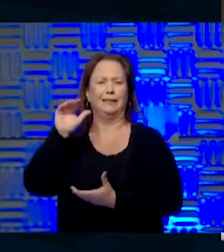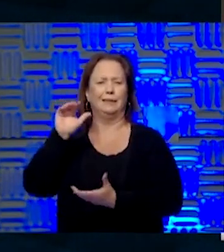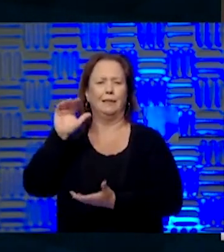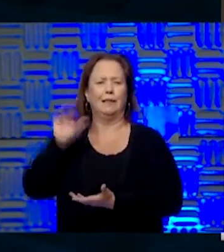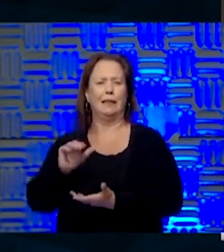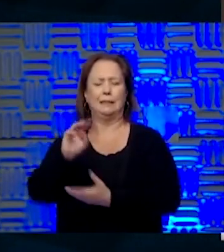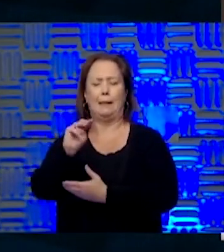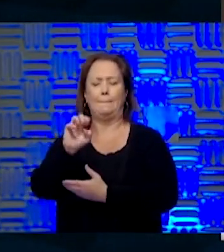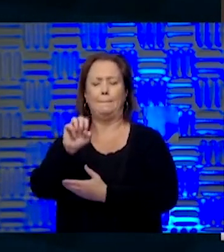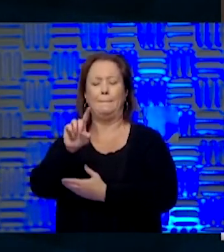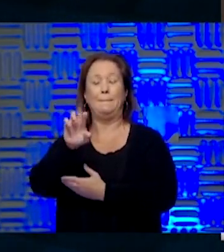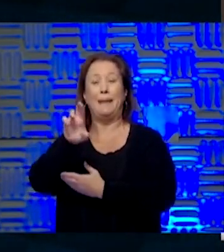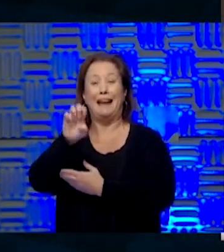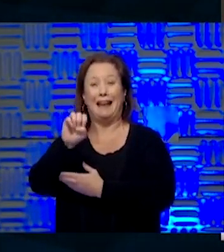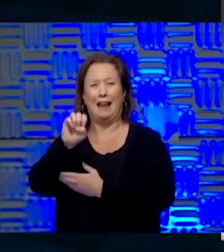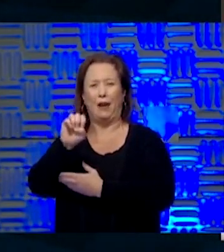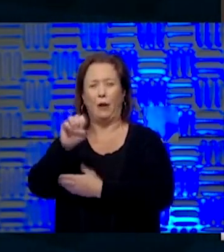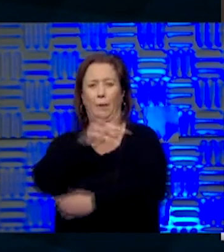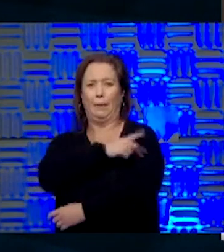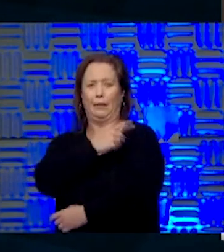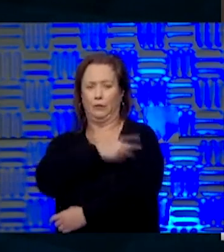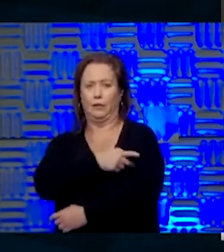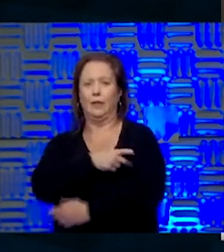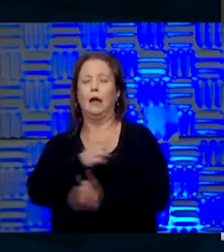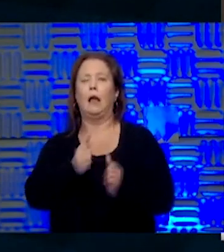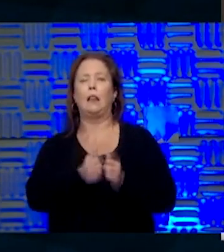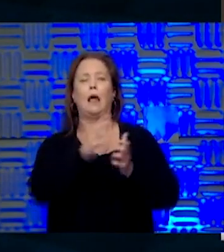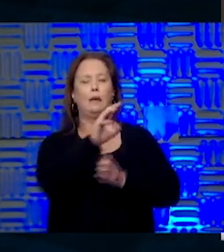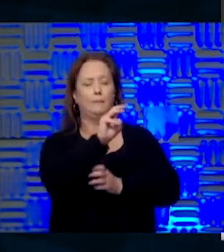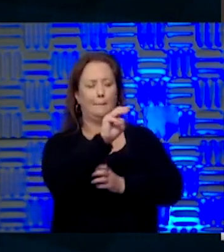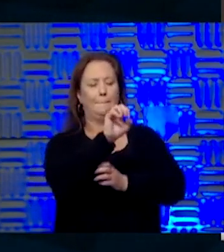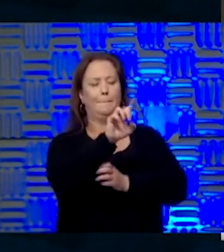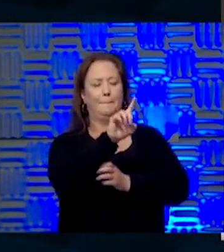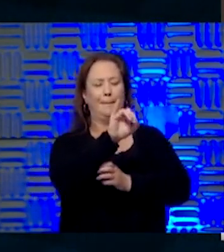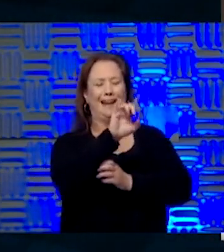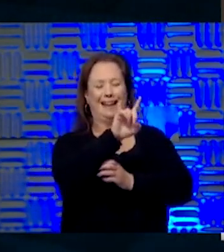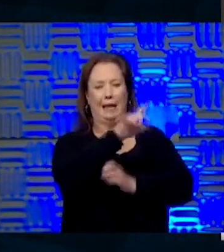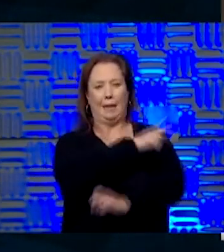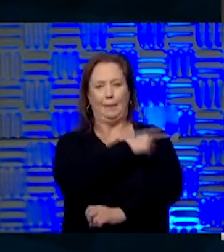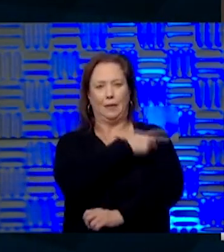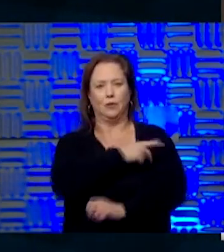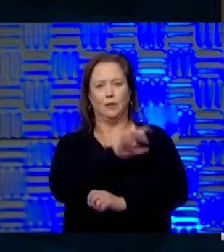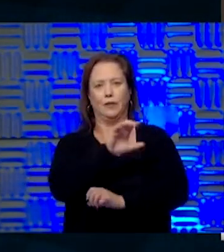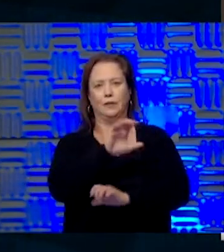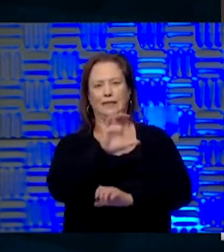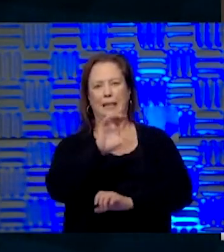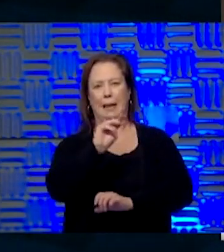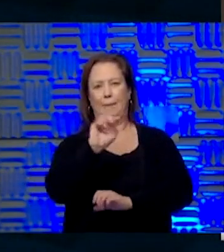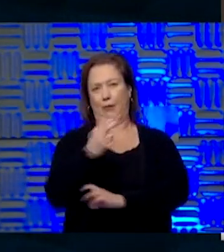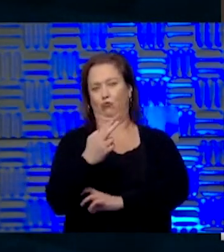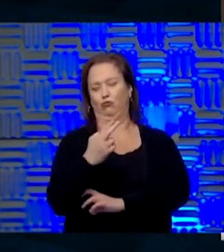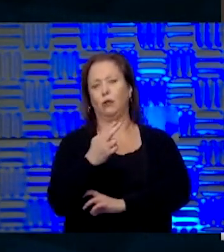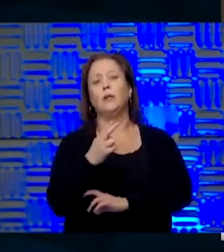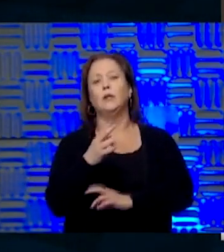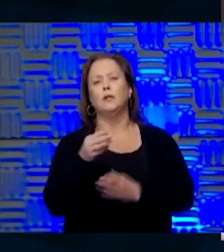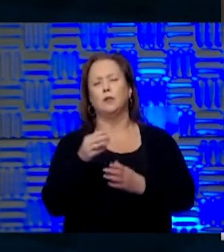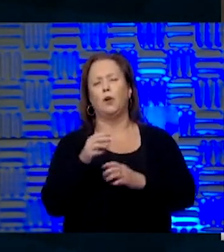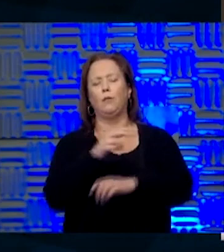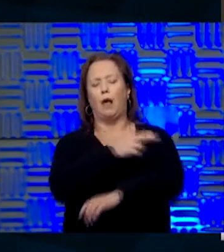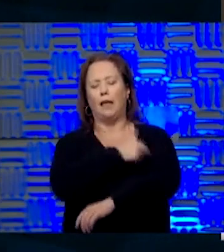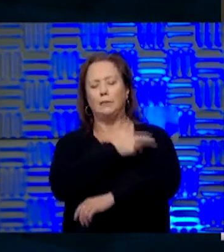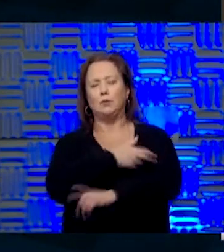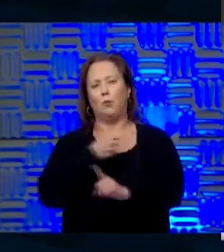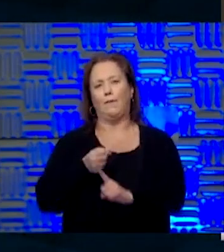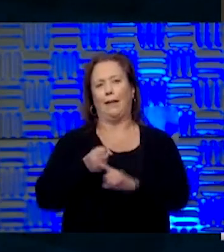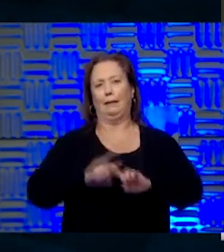patients, if any, and a lot of Medicaid patients. So each hospital was affected differently in how that money was distributed. And